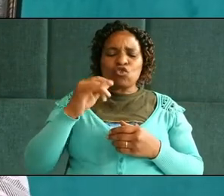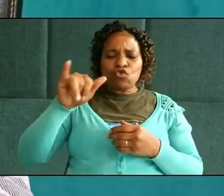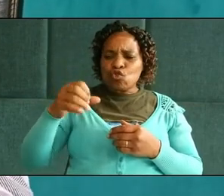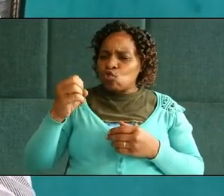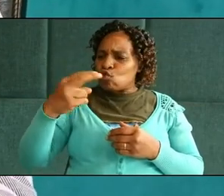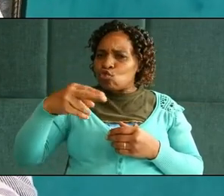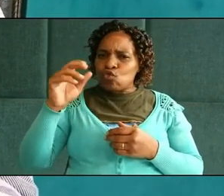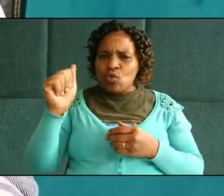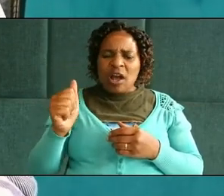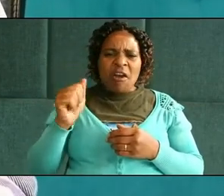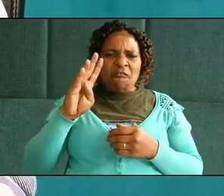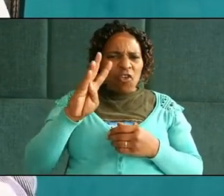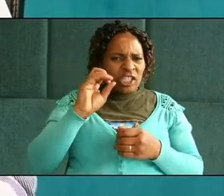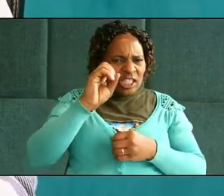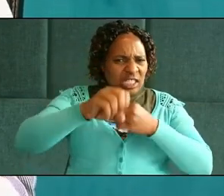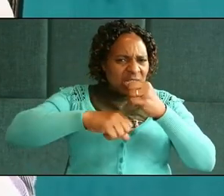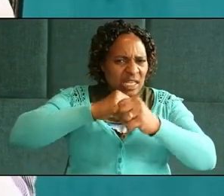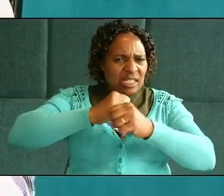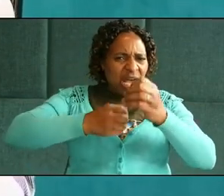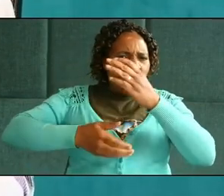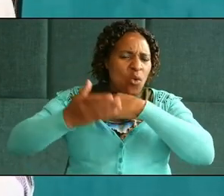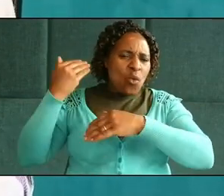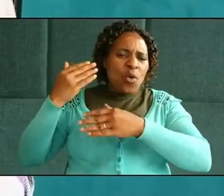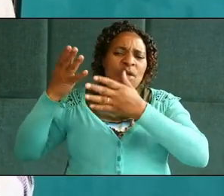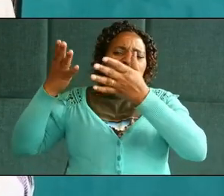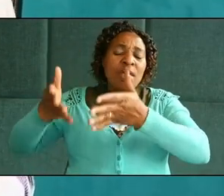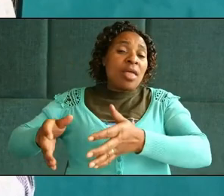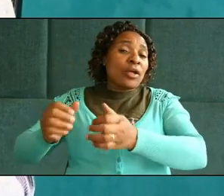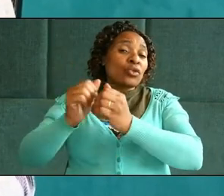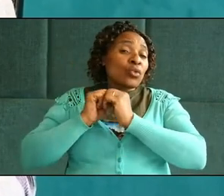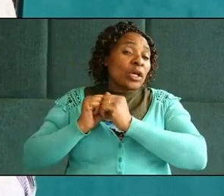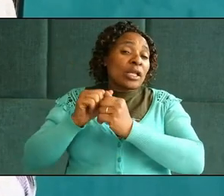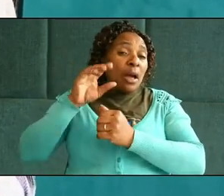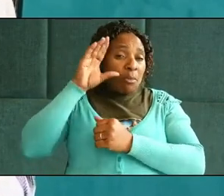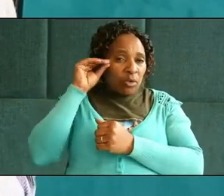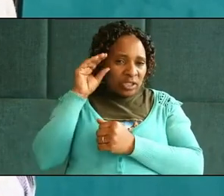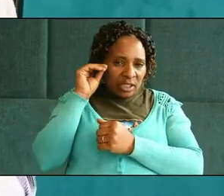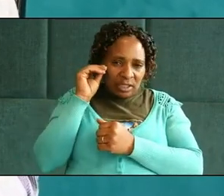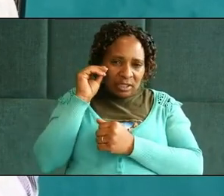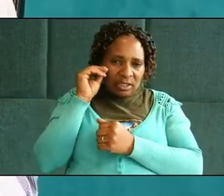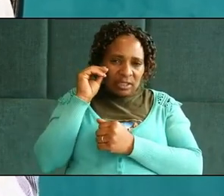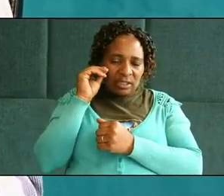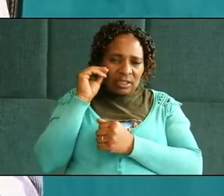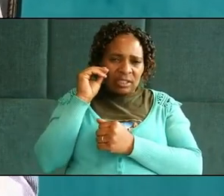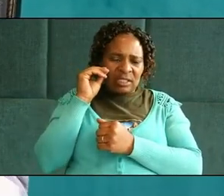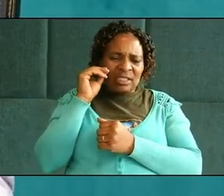40 years ago, we were here with Moses, and